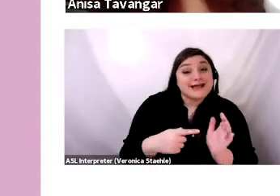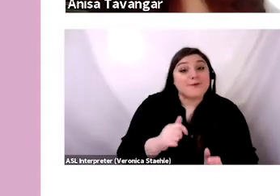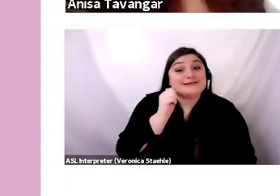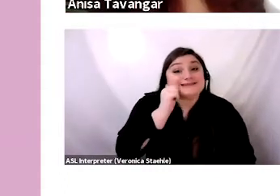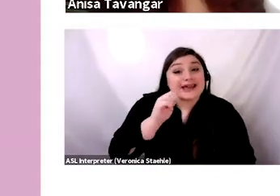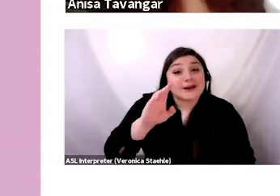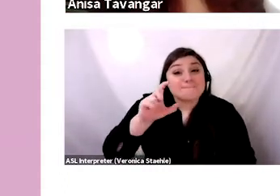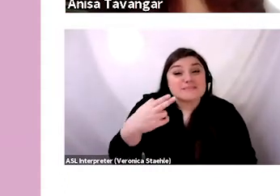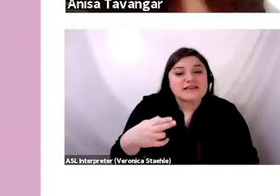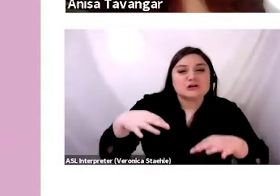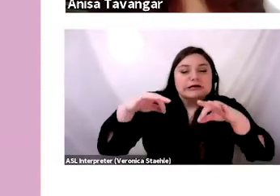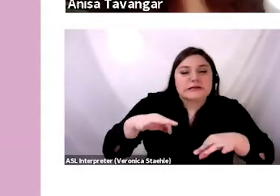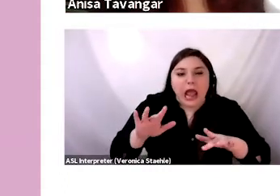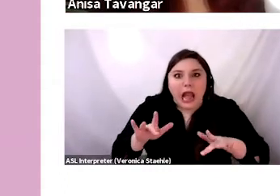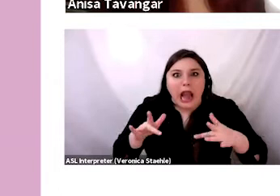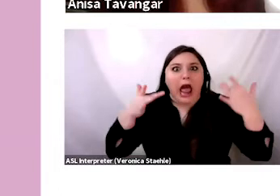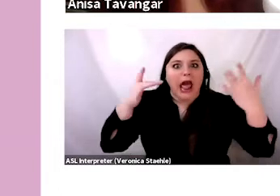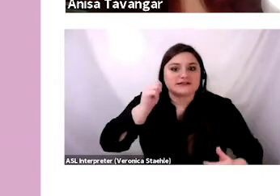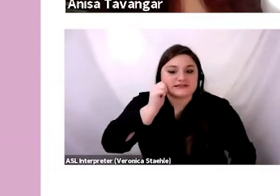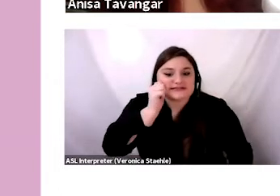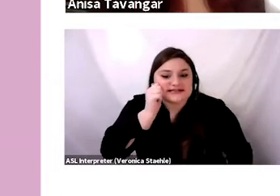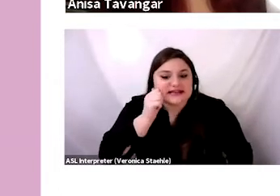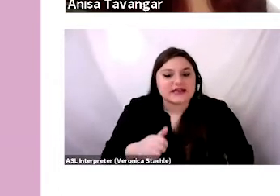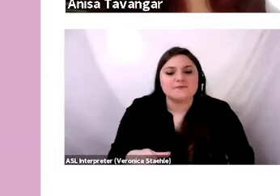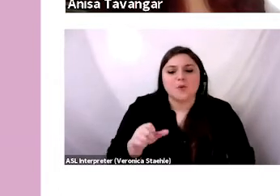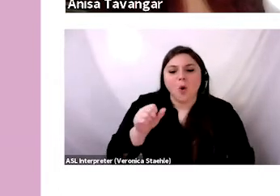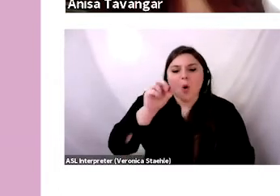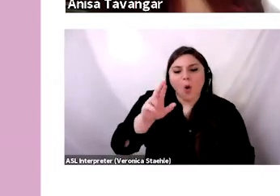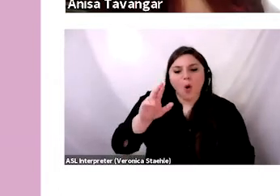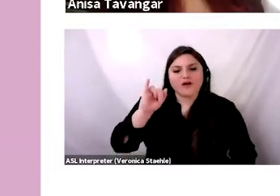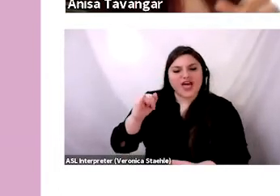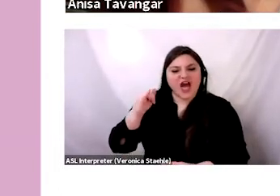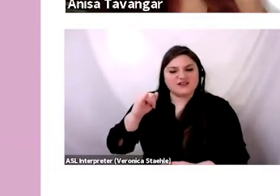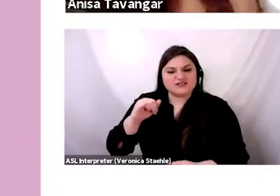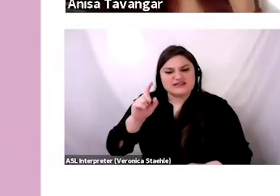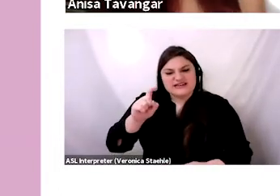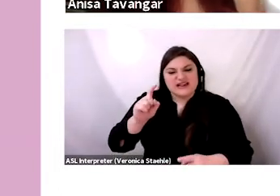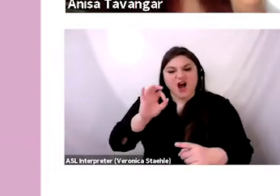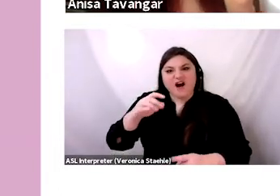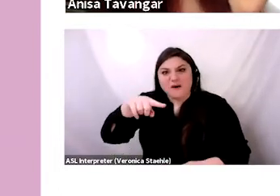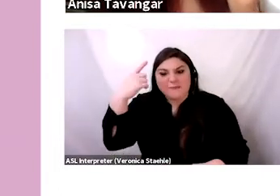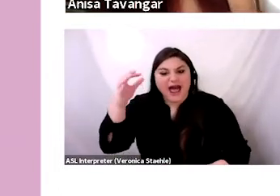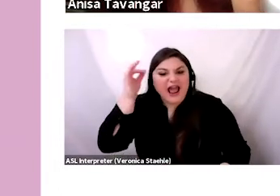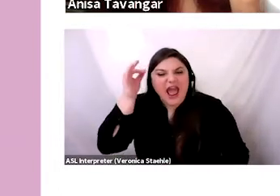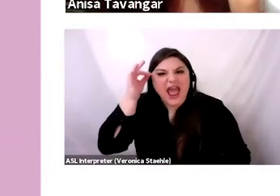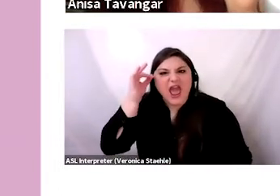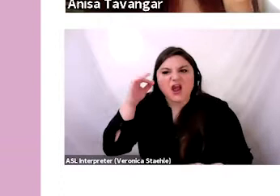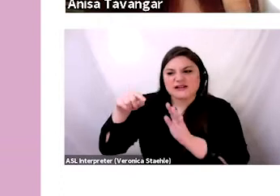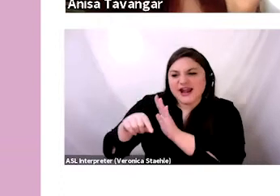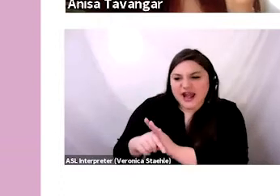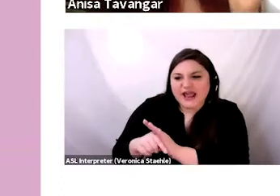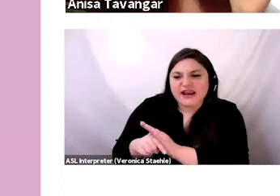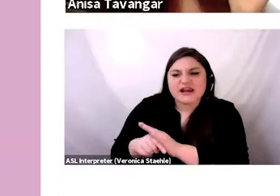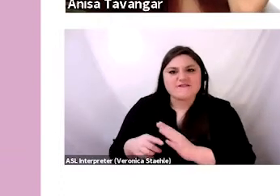the you know, the vilification of Black hair, that this sort of narrow definition and narrow concept